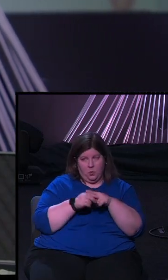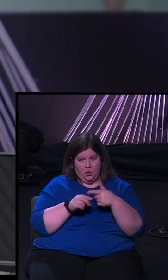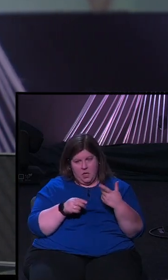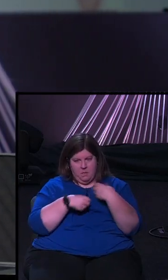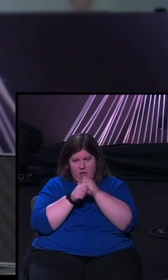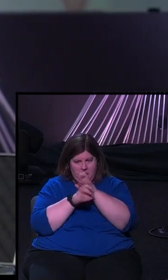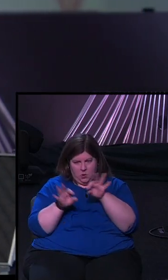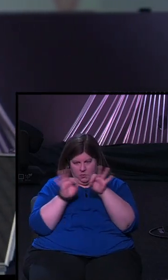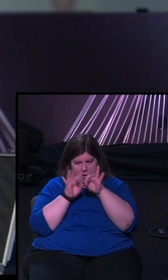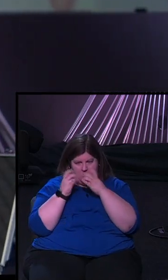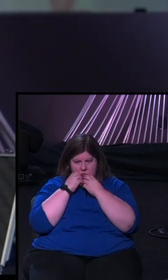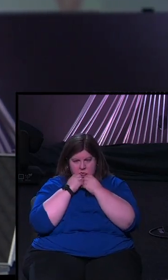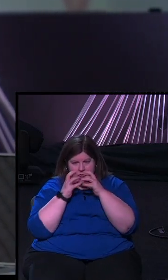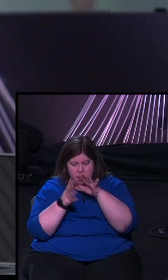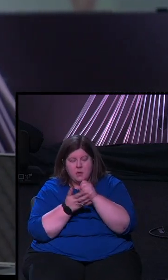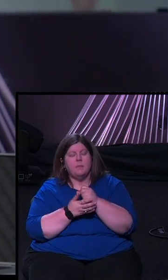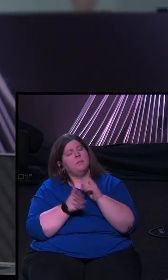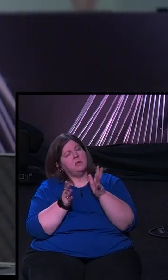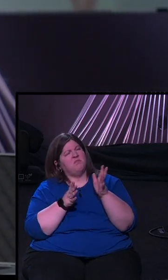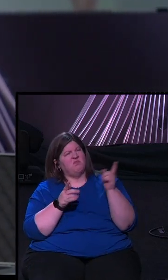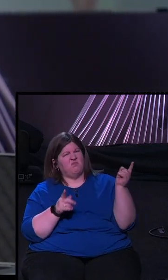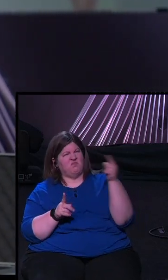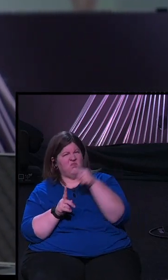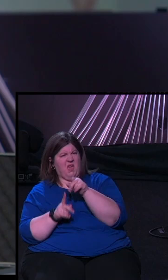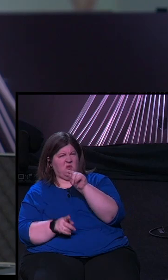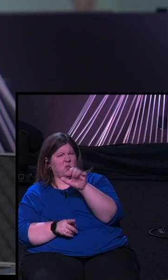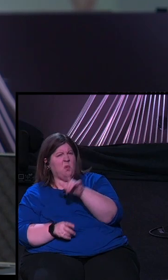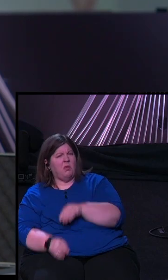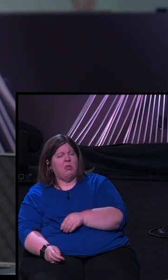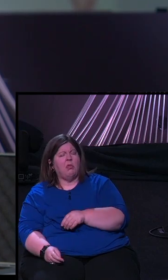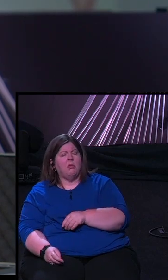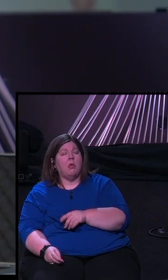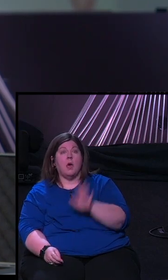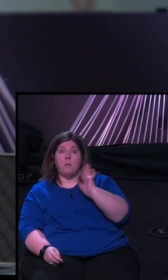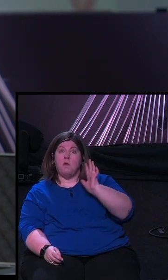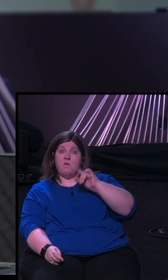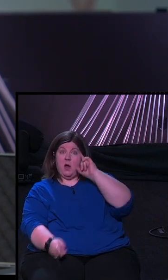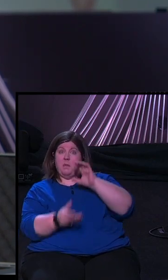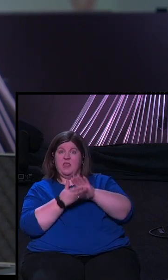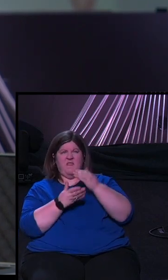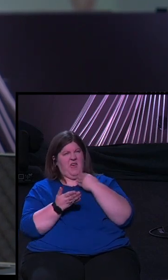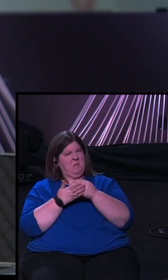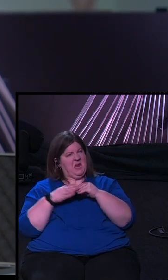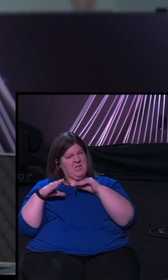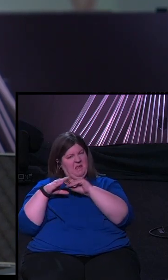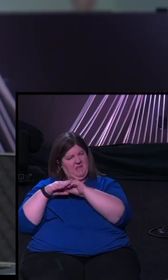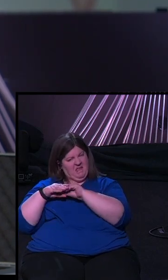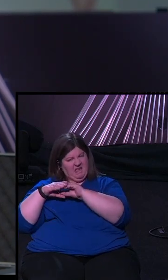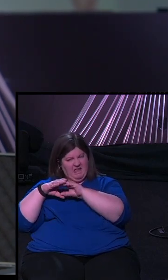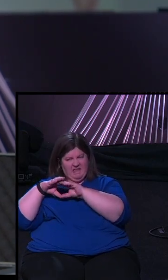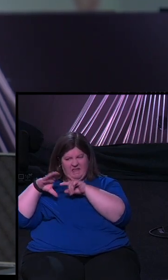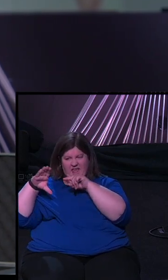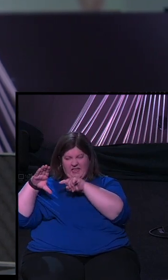tool all over again. So I used to believe that if I had enough saved up, I wouldn't feel anxious. I wouldn't encounter